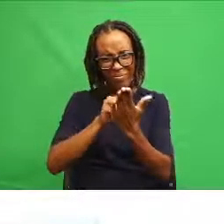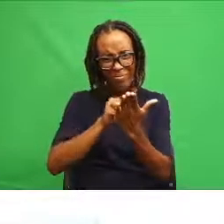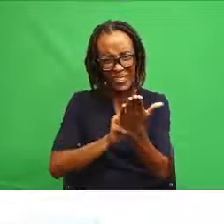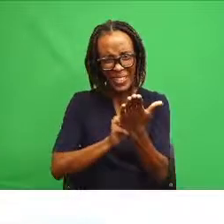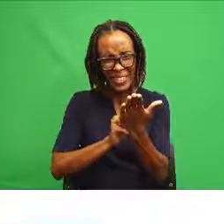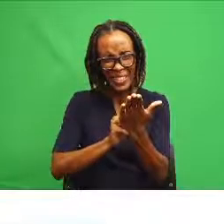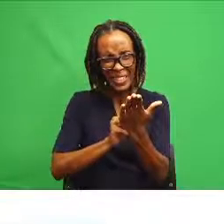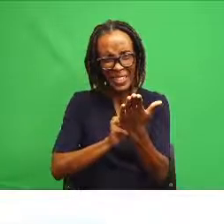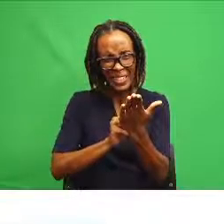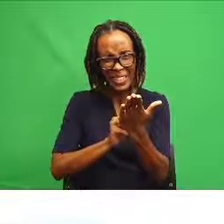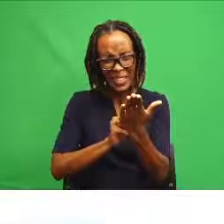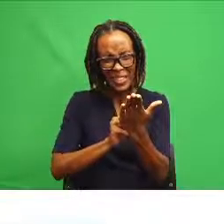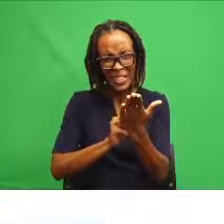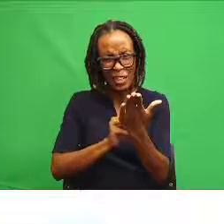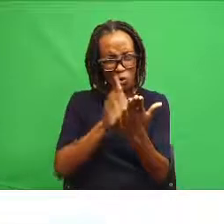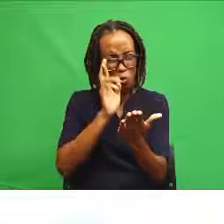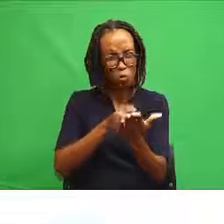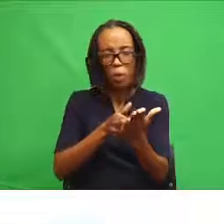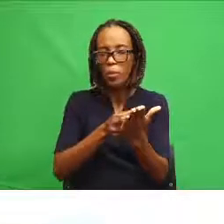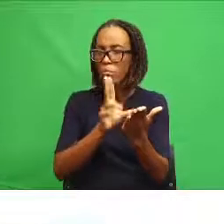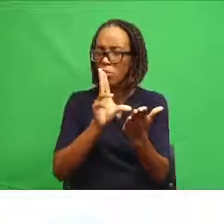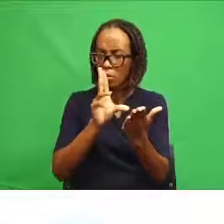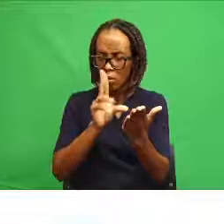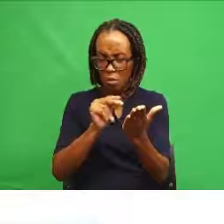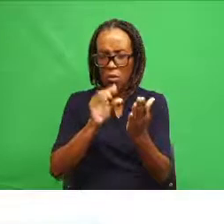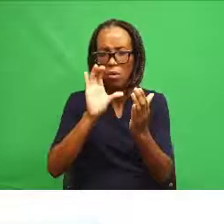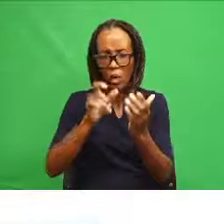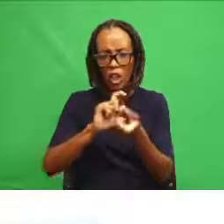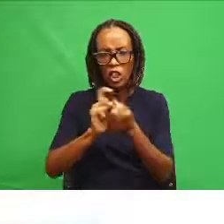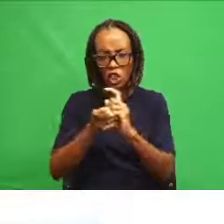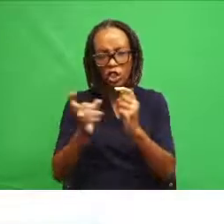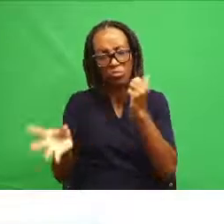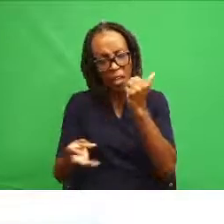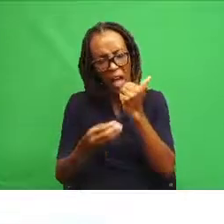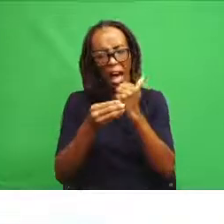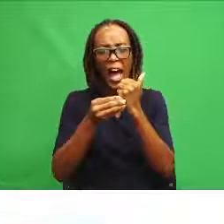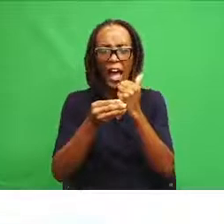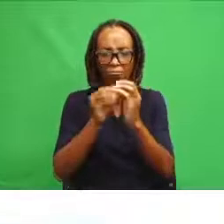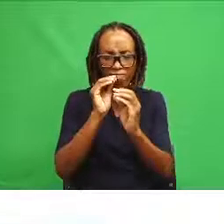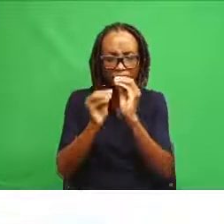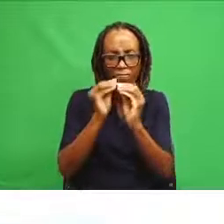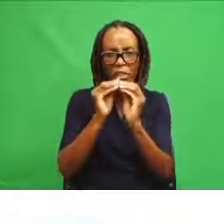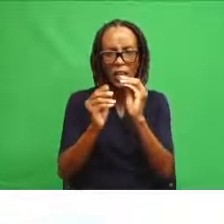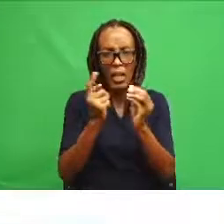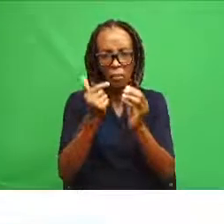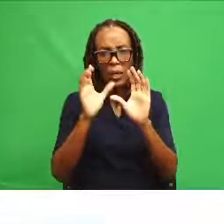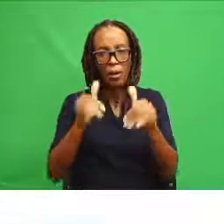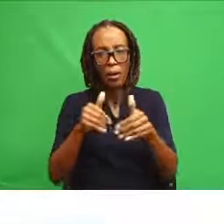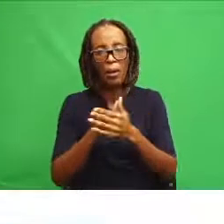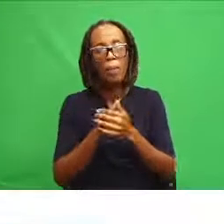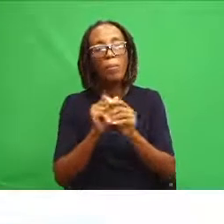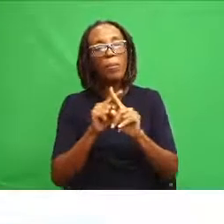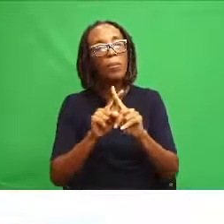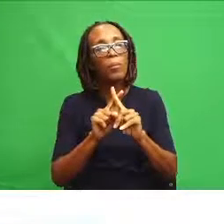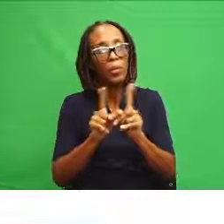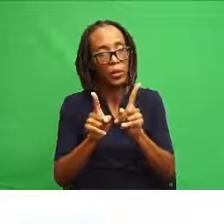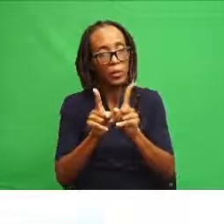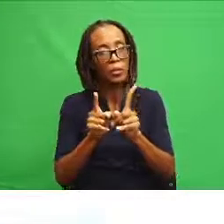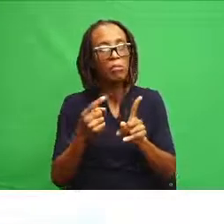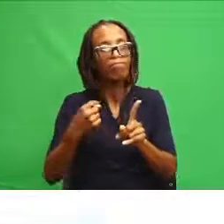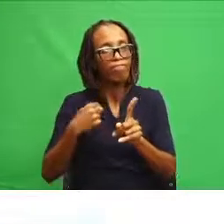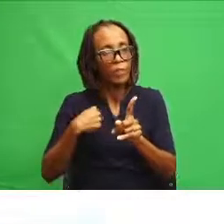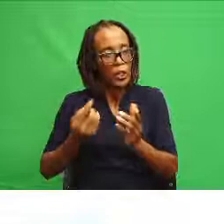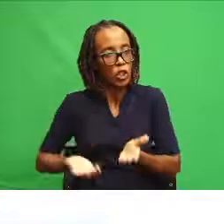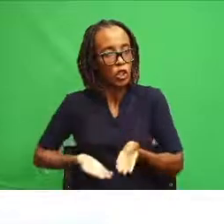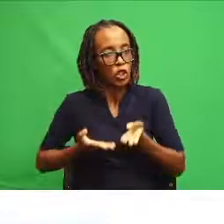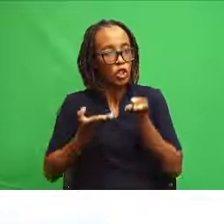something that you cannot treat with in terms of change subsequently. But it is